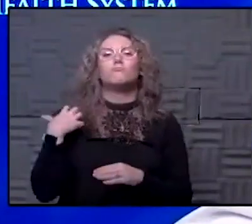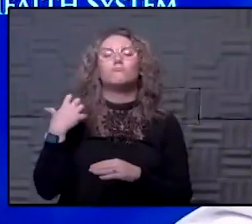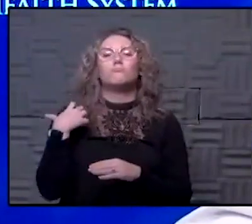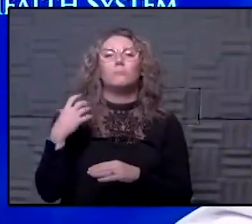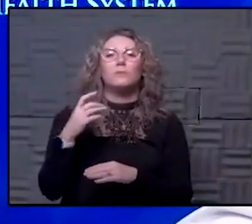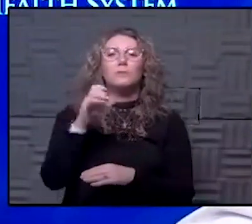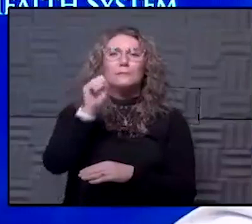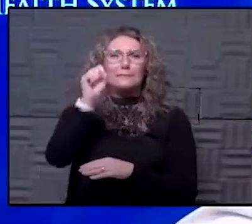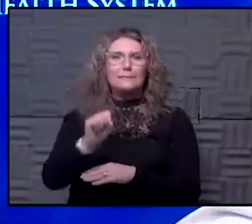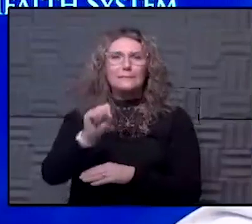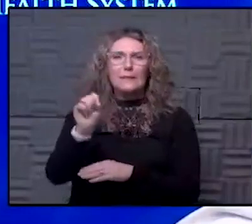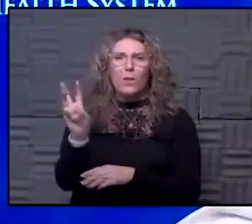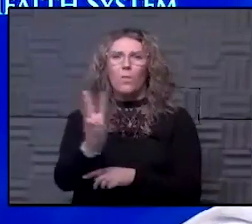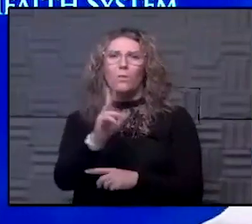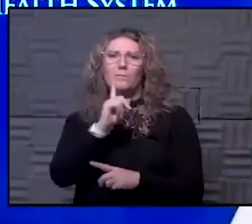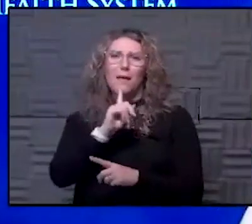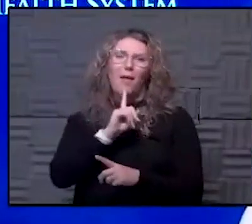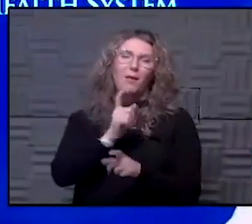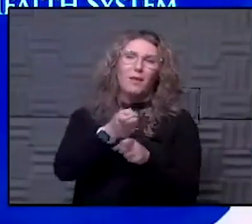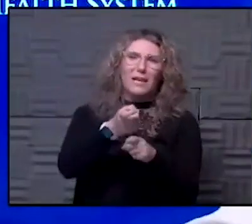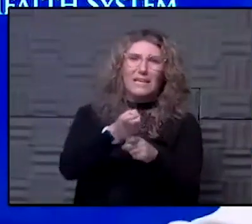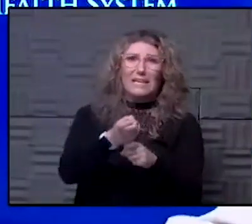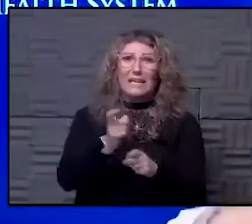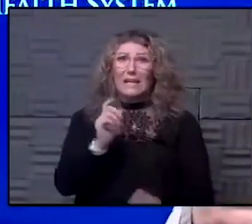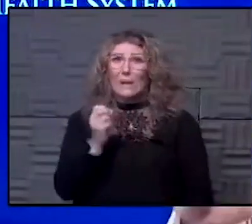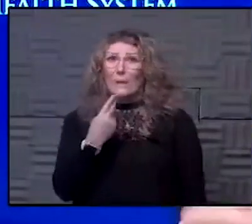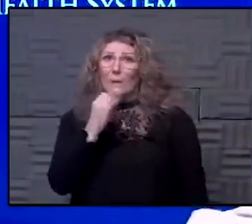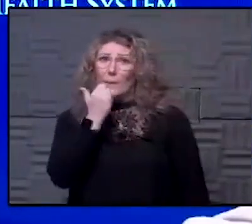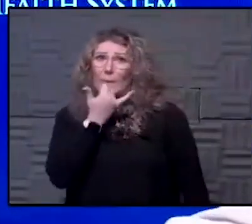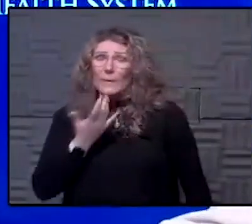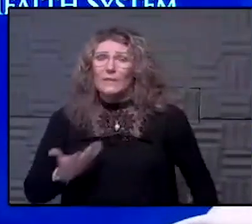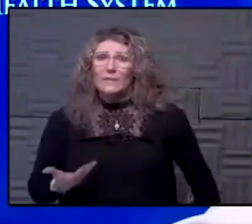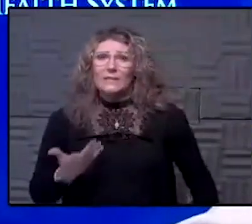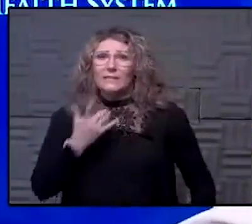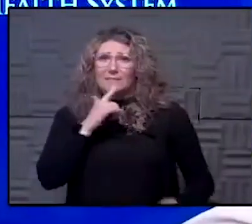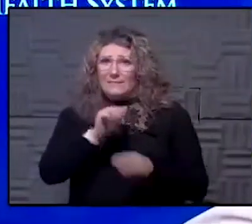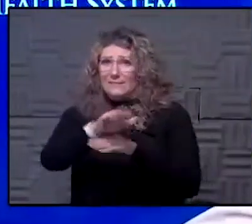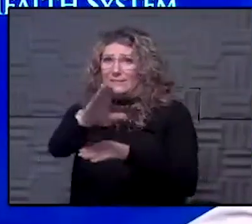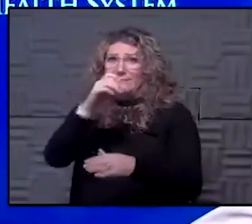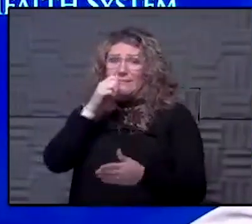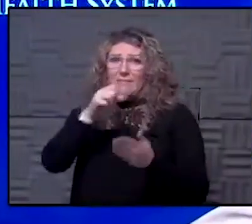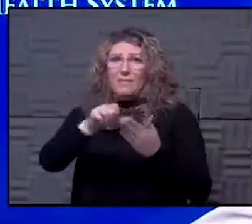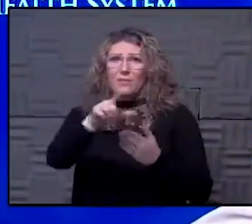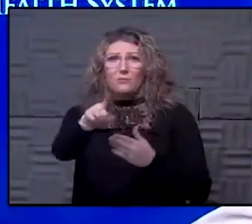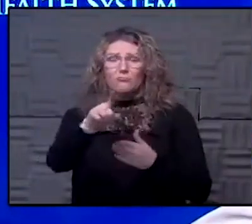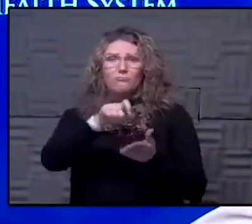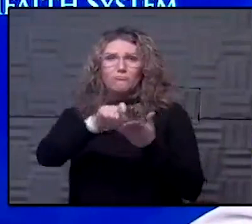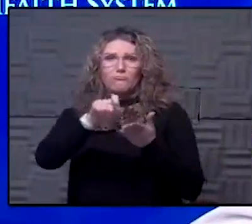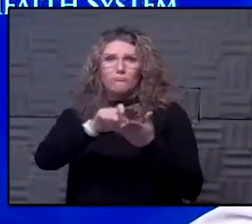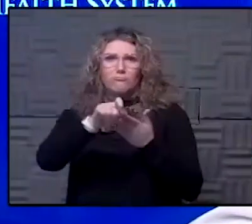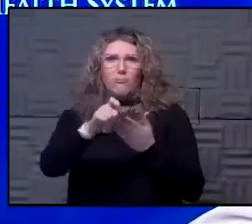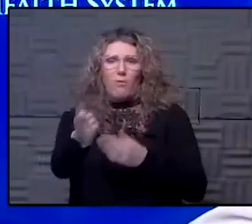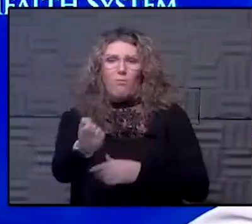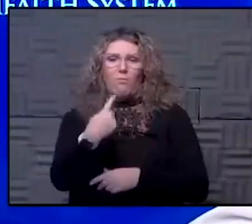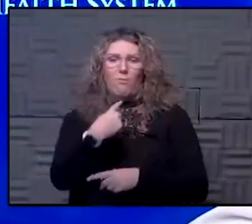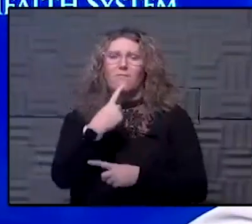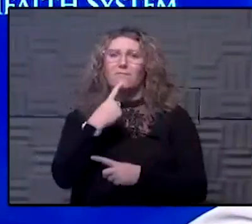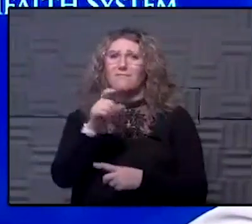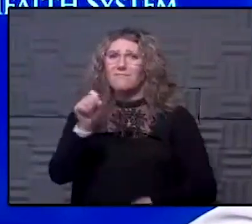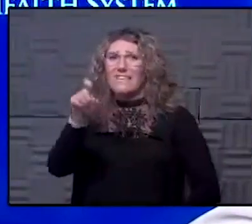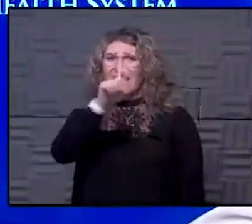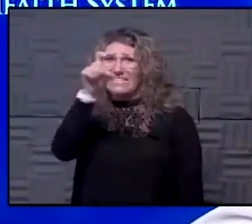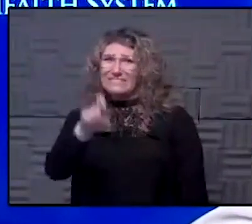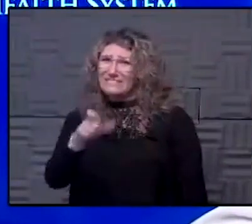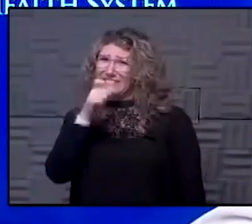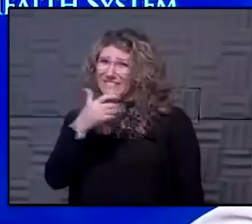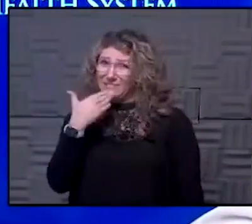down at UT Southwestern, and I was giving her a hard time. I just said, uh-oh, and I sent the letter, and she wrote back, and she said, yeah, Texas it's not a